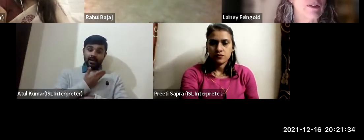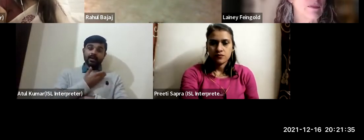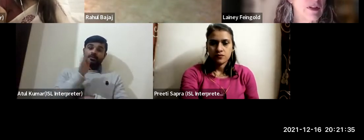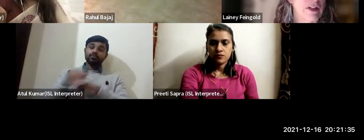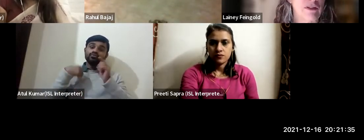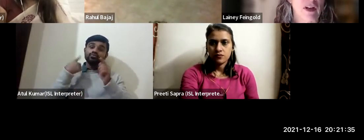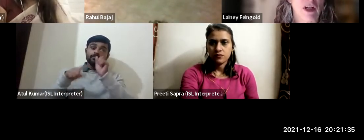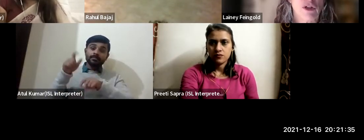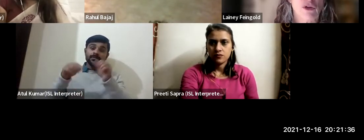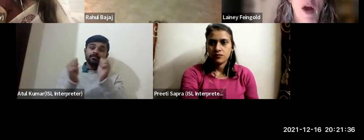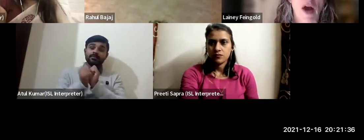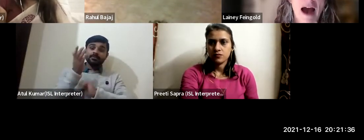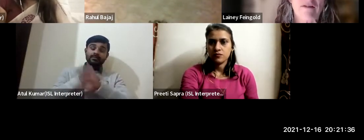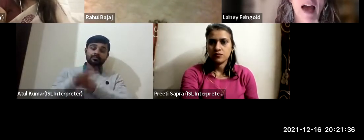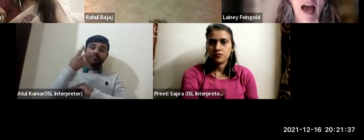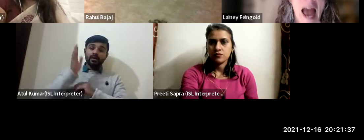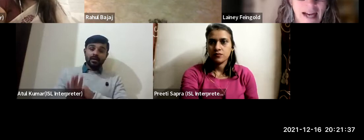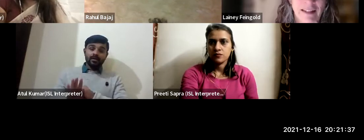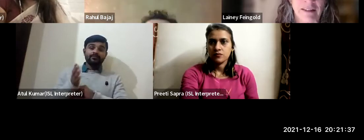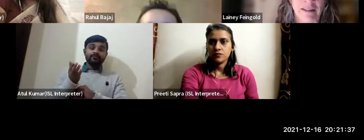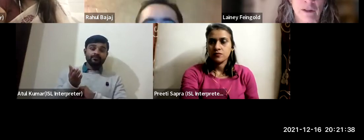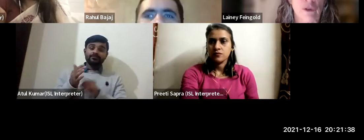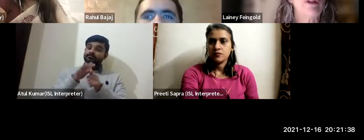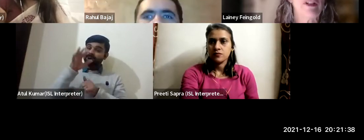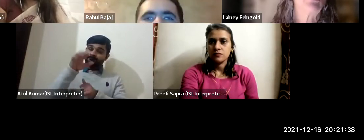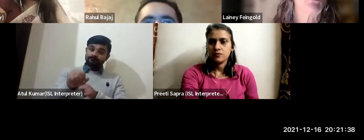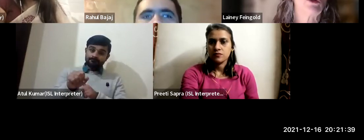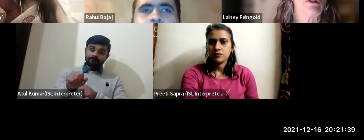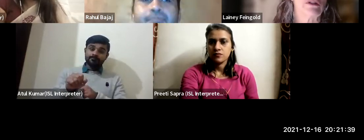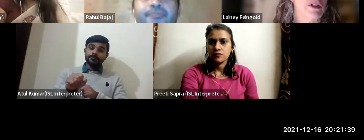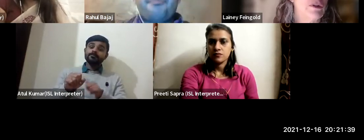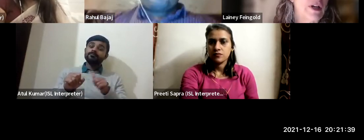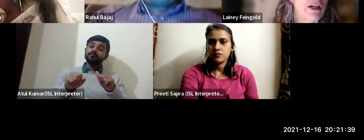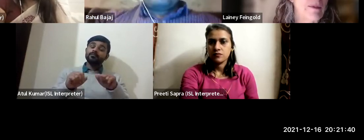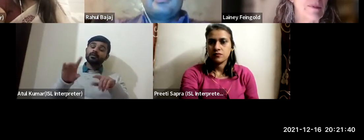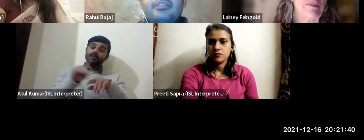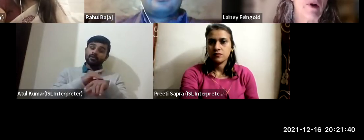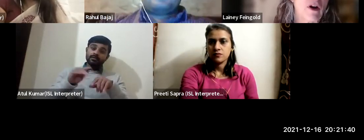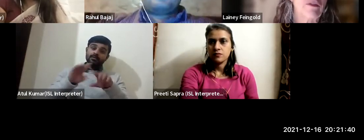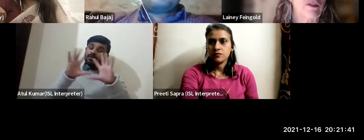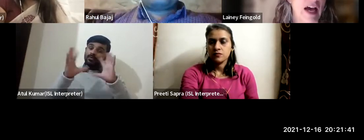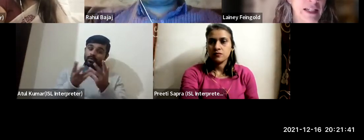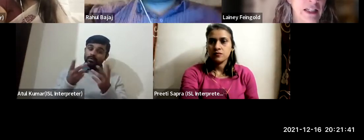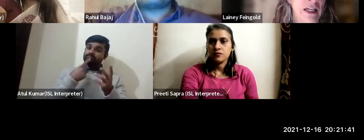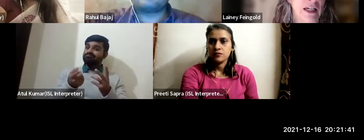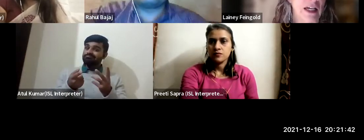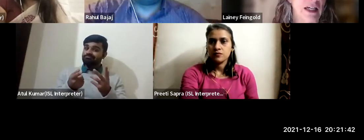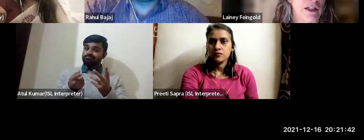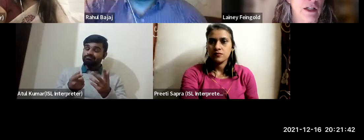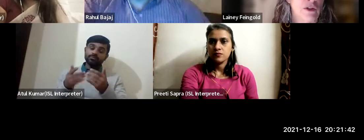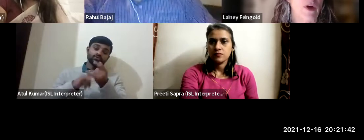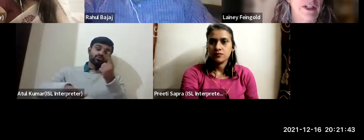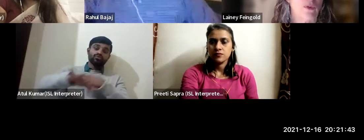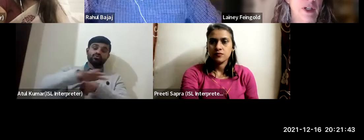people with disabilities to have access to the digital world. You cannot Yeah. be part of society